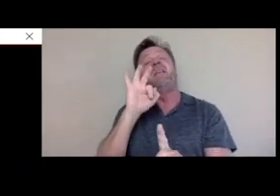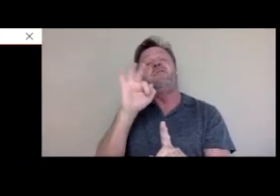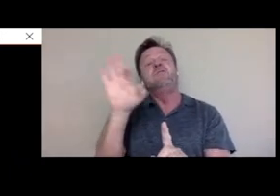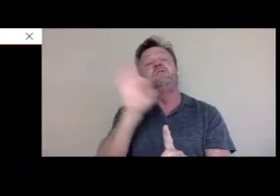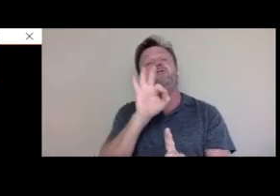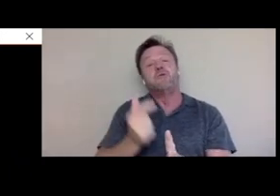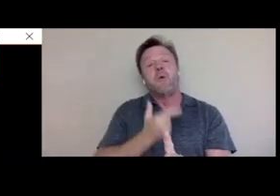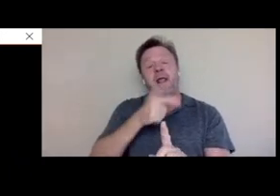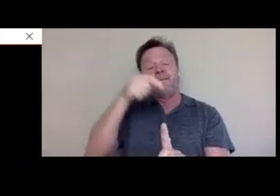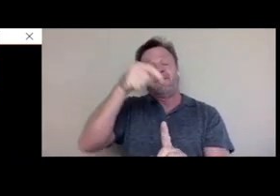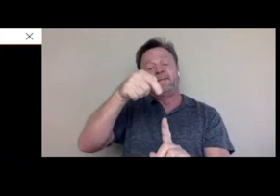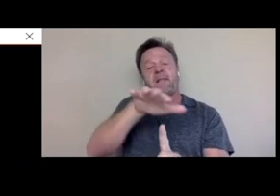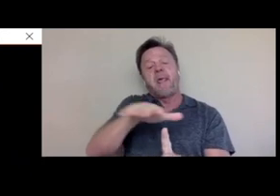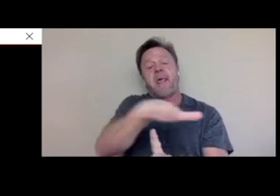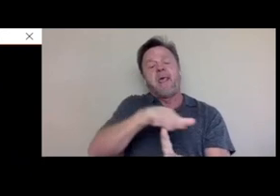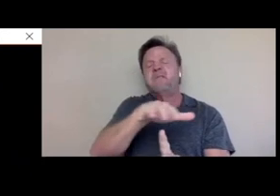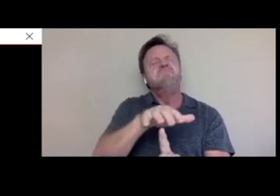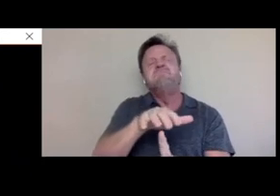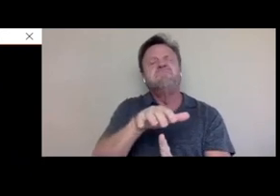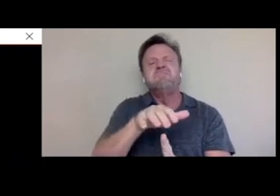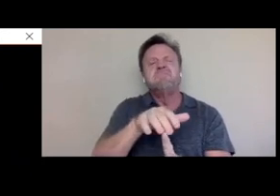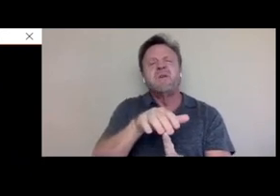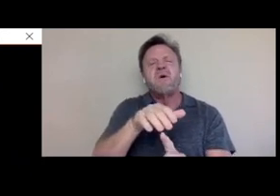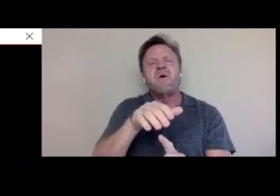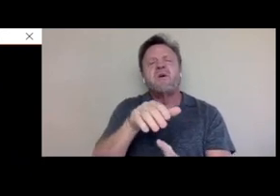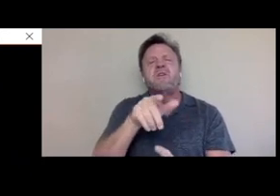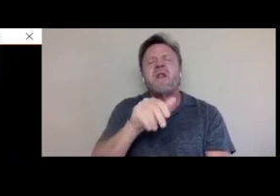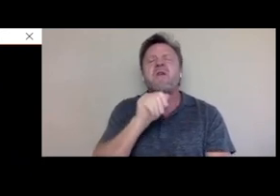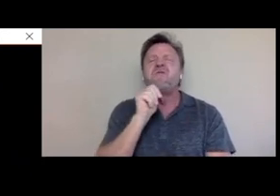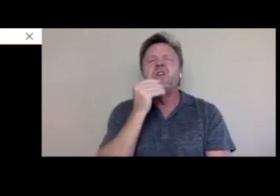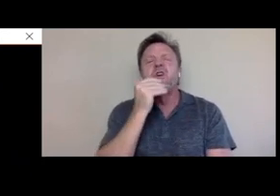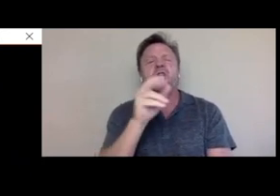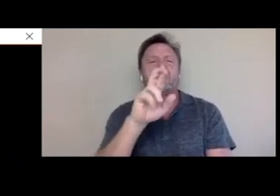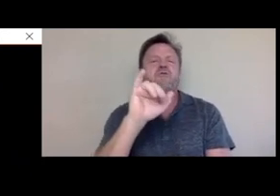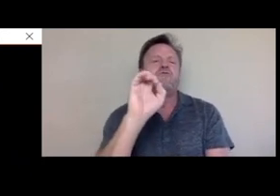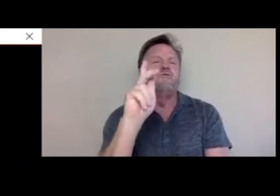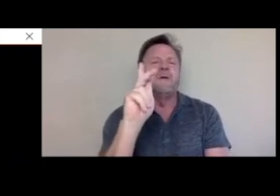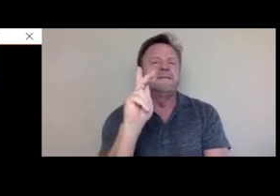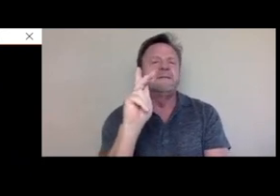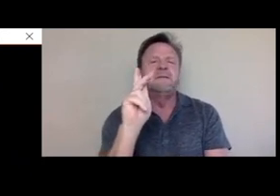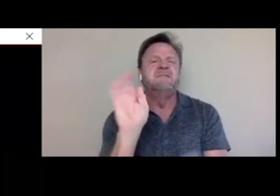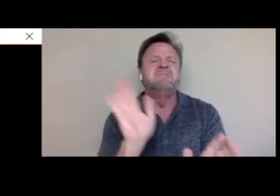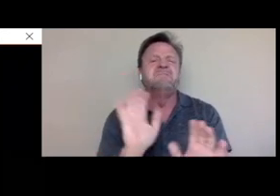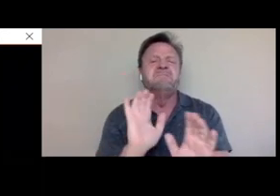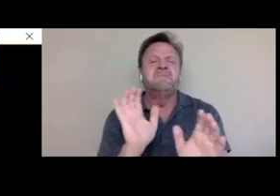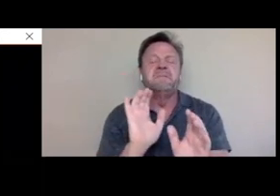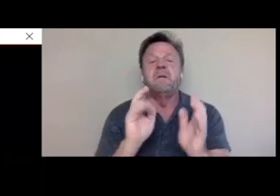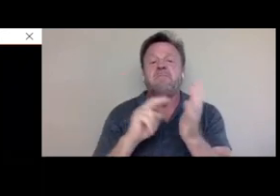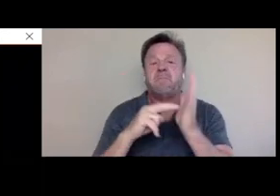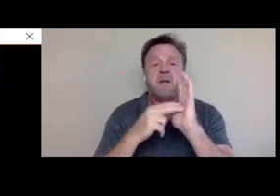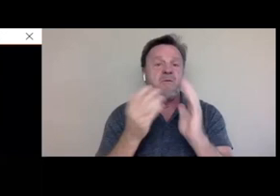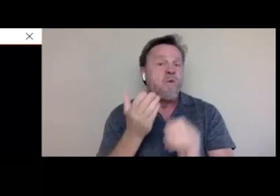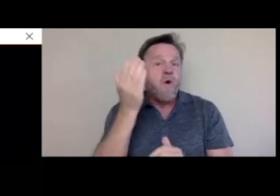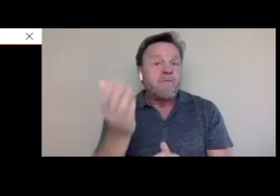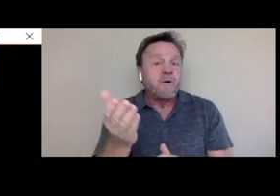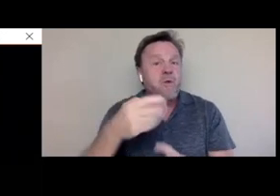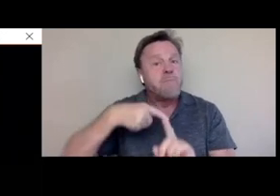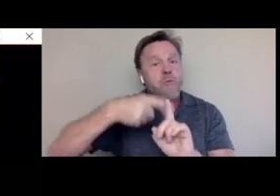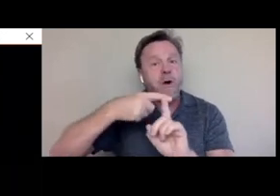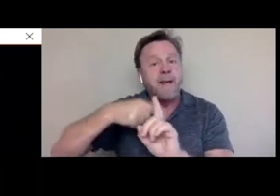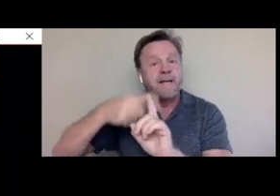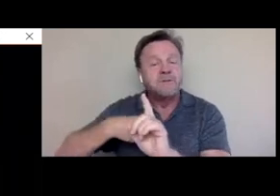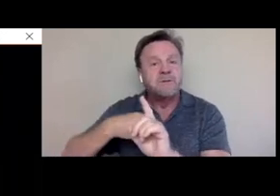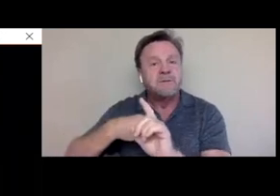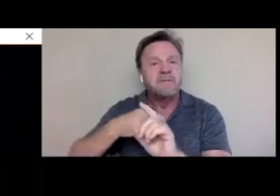neighborhood, we're not so sure you're a risk we want to take on in terms of offering you a mortgage so you can